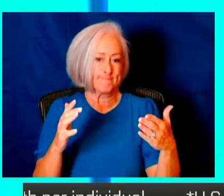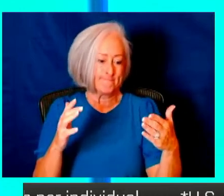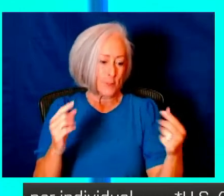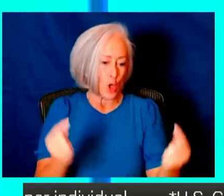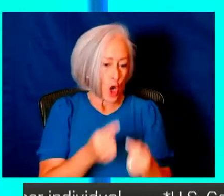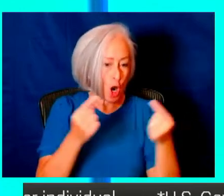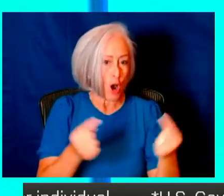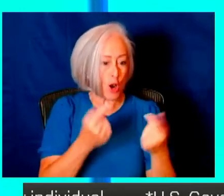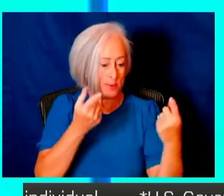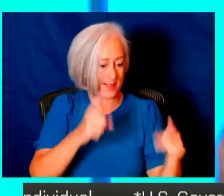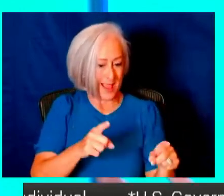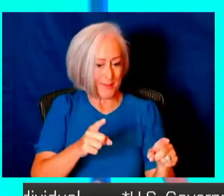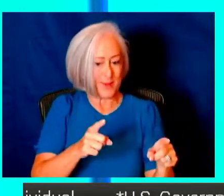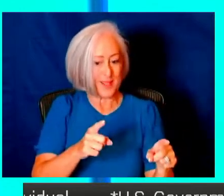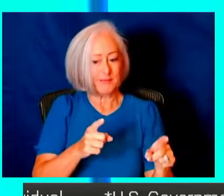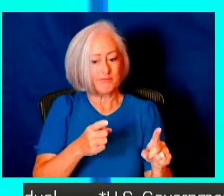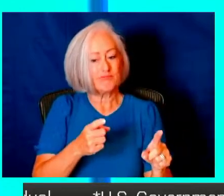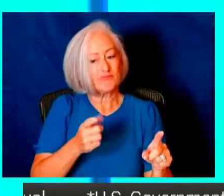States